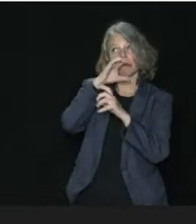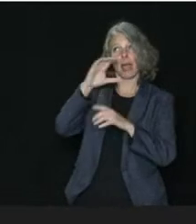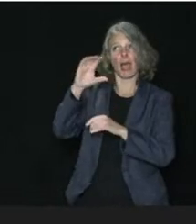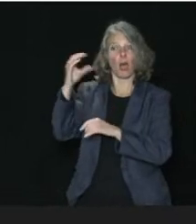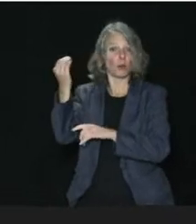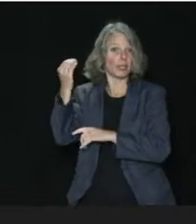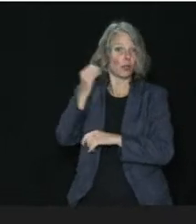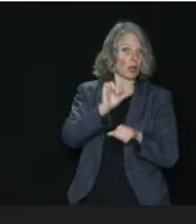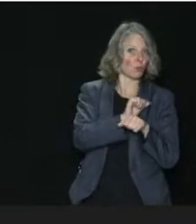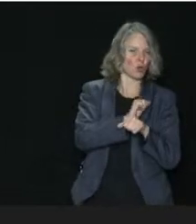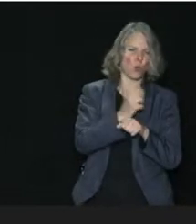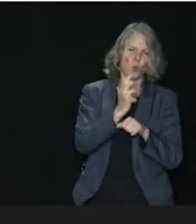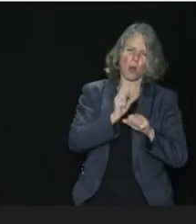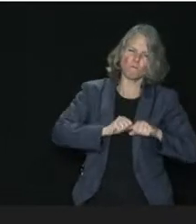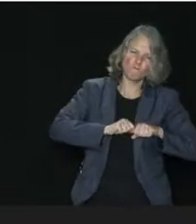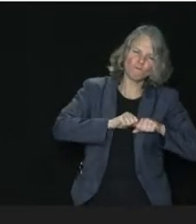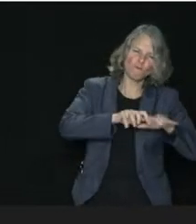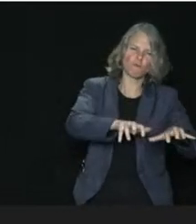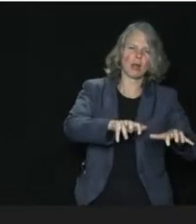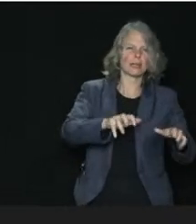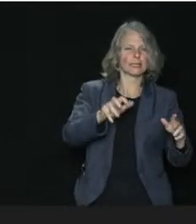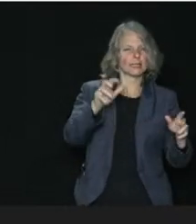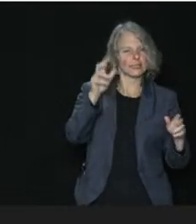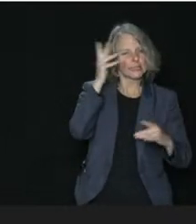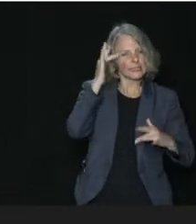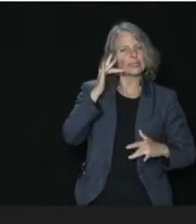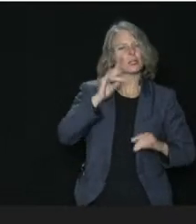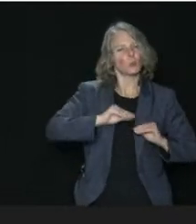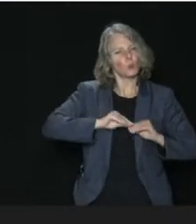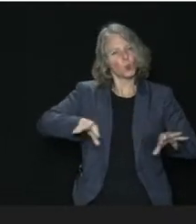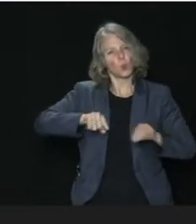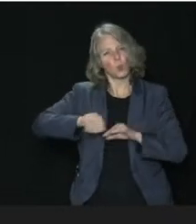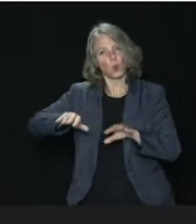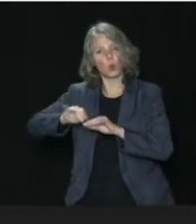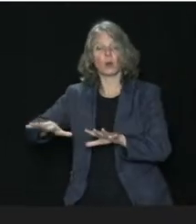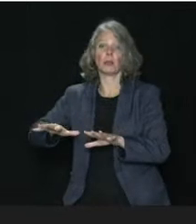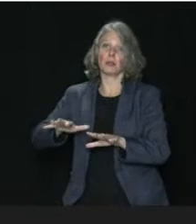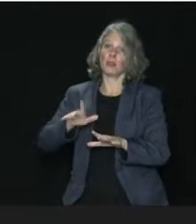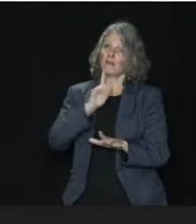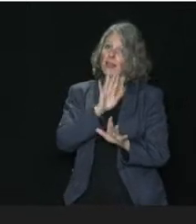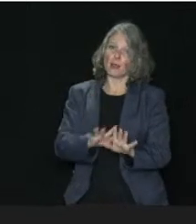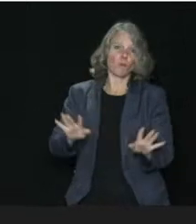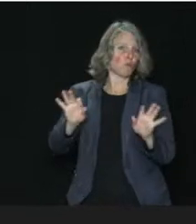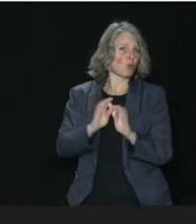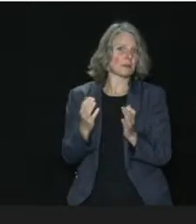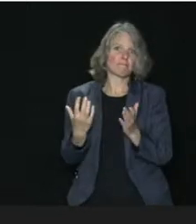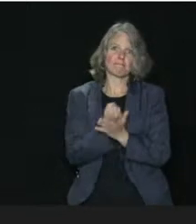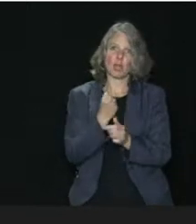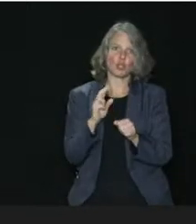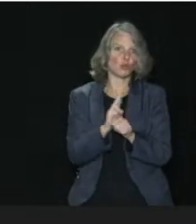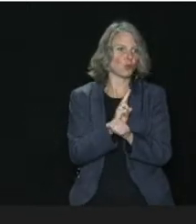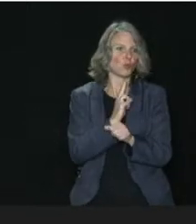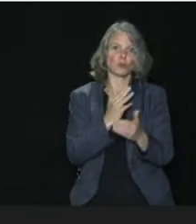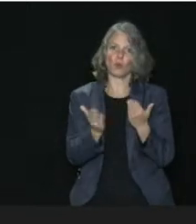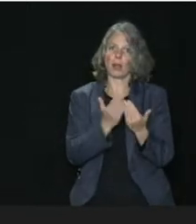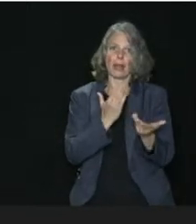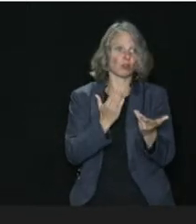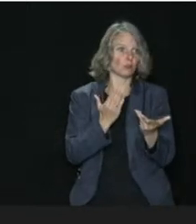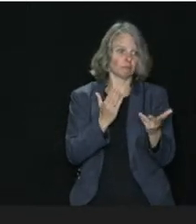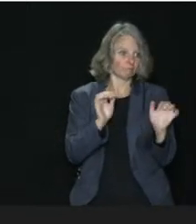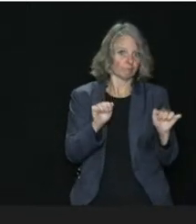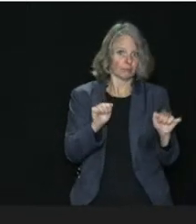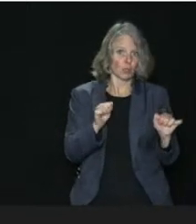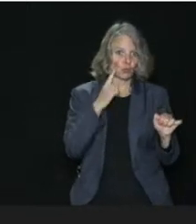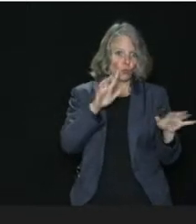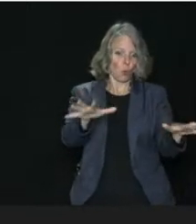for example. And it's important to use all of the tools at our disposal to fight